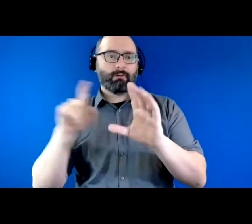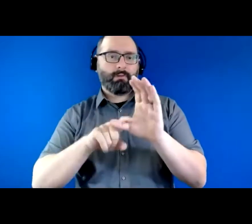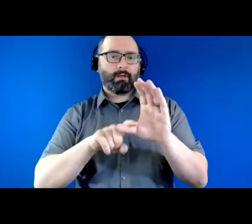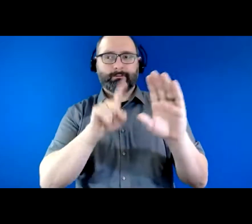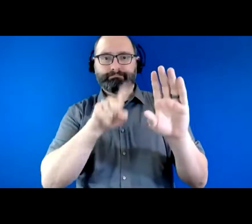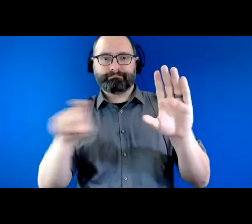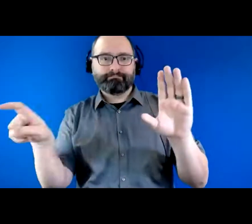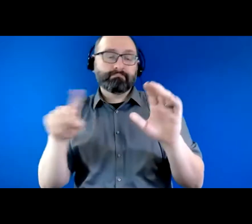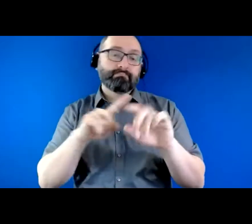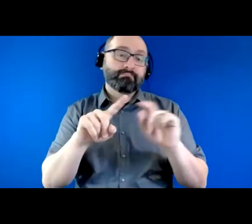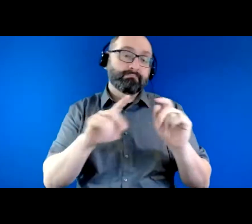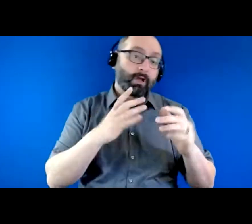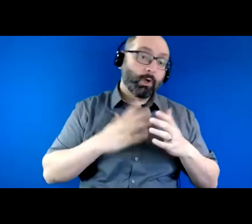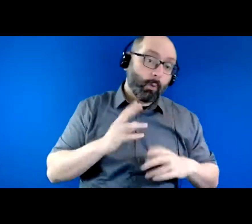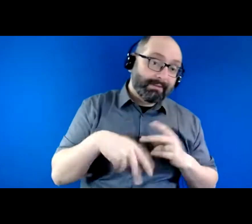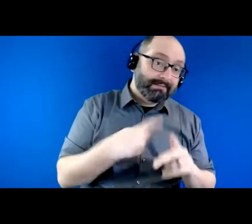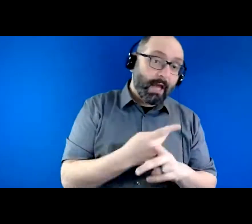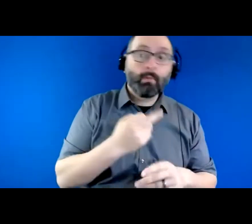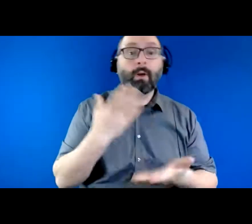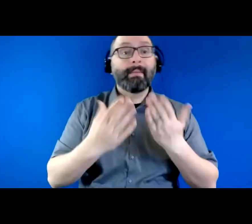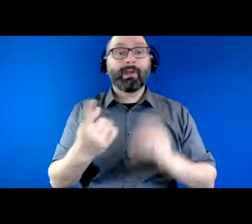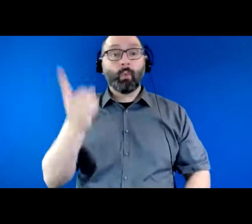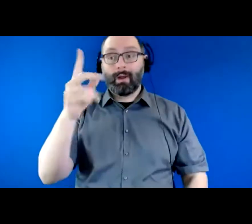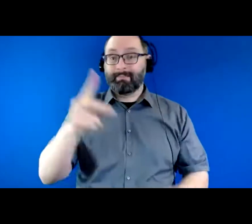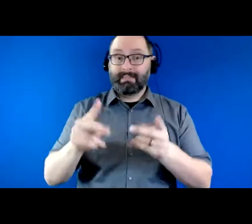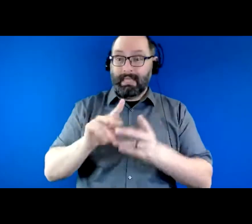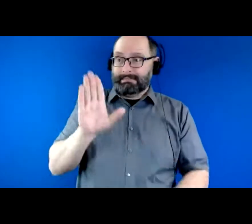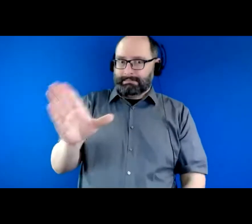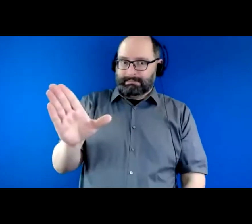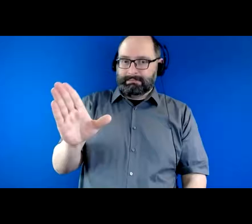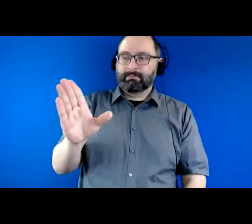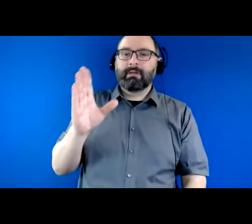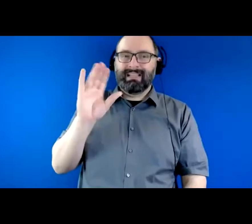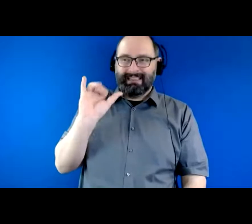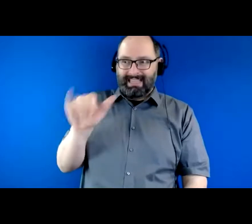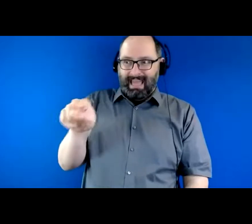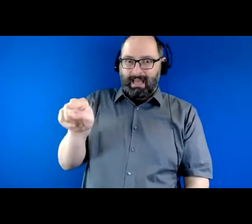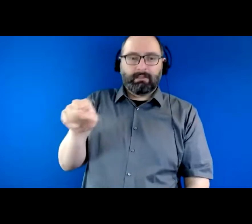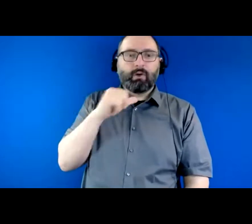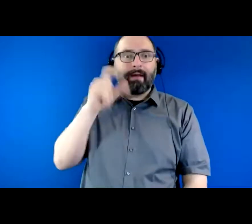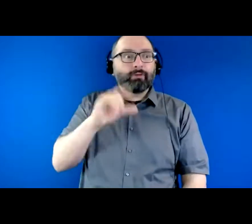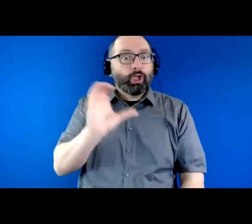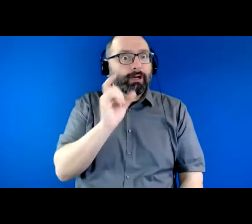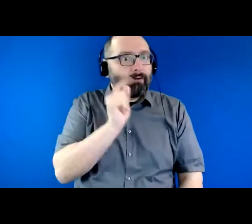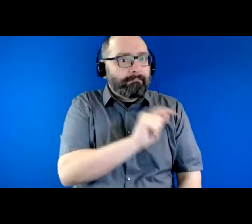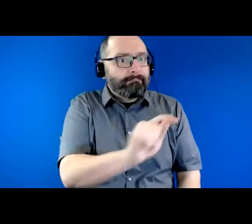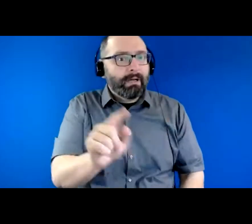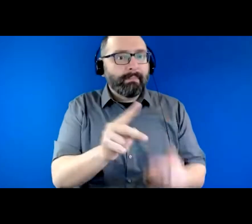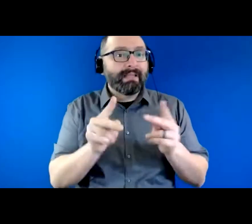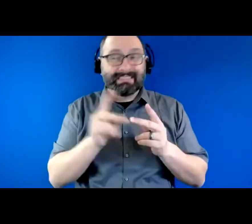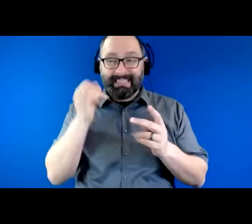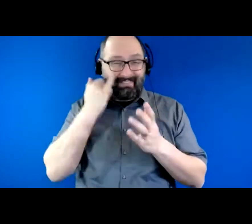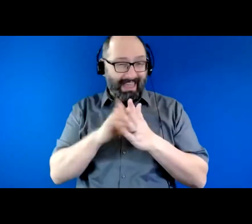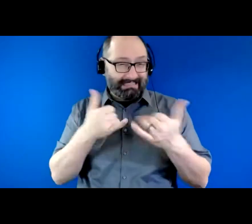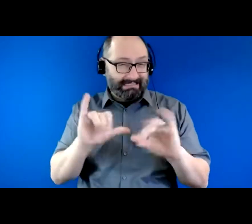clothing type, or just have maybe one dresser they know to look for, so they're not having to look in multiple places. And then if that's still challenging, you